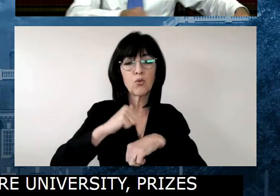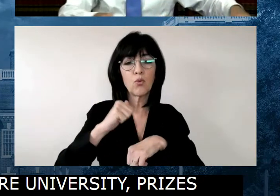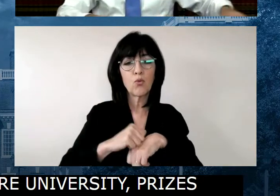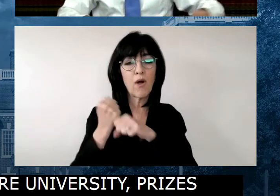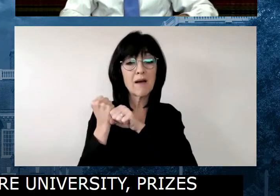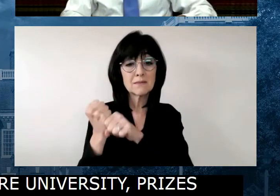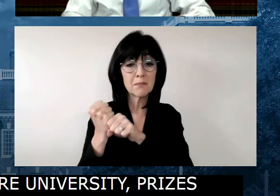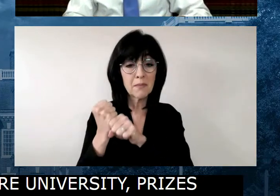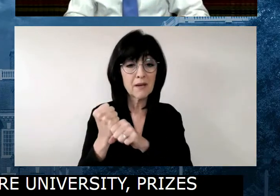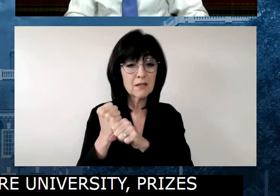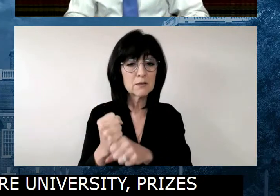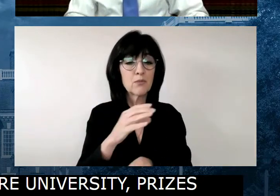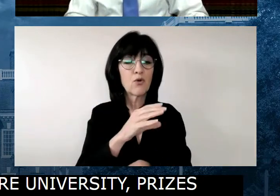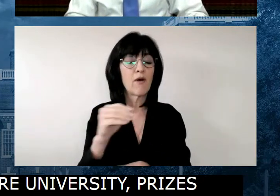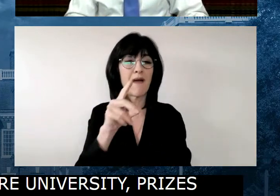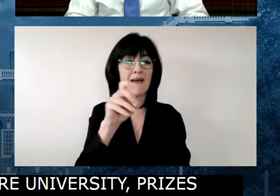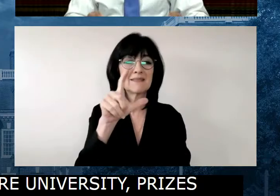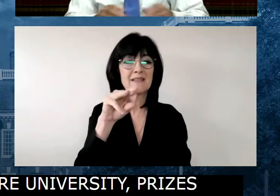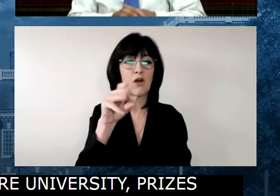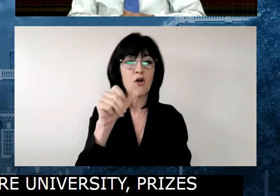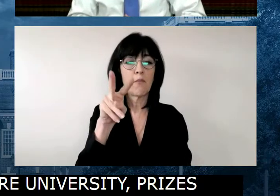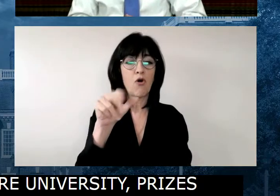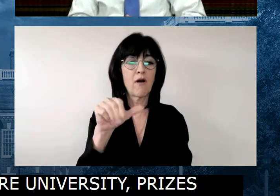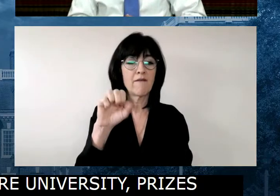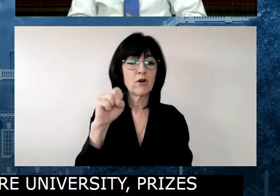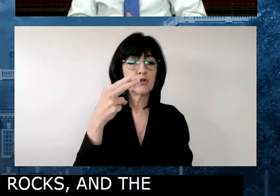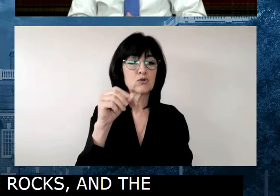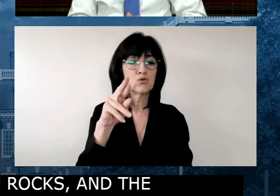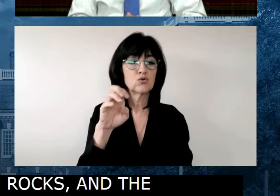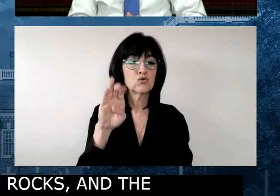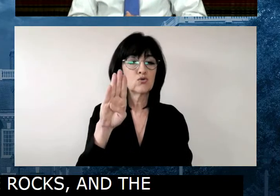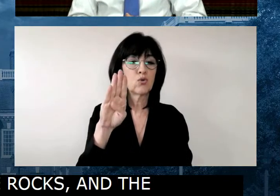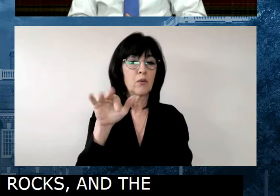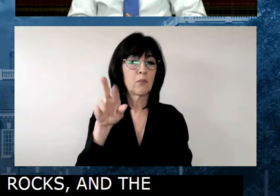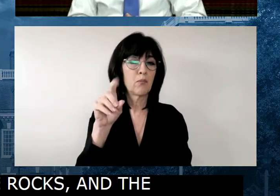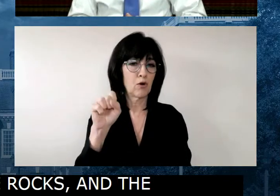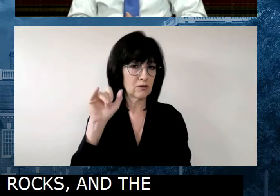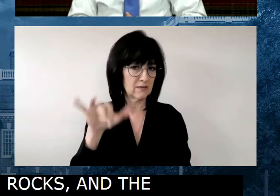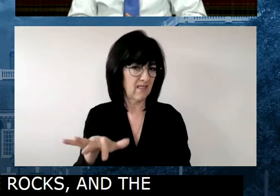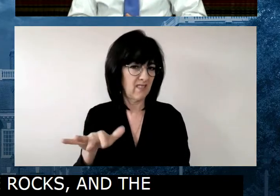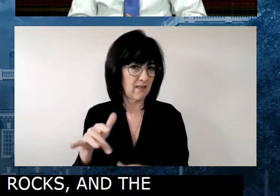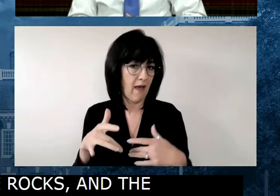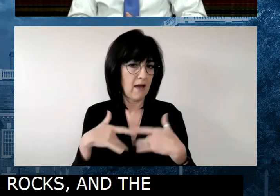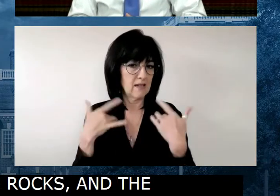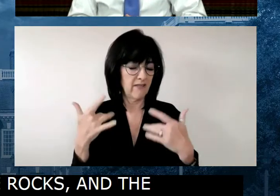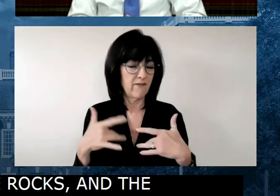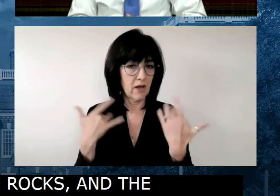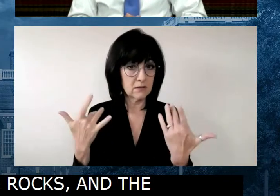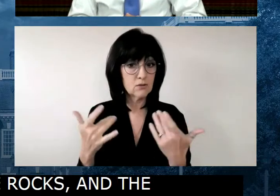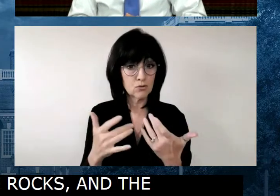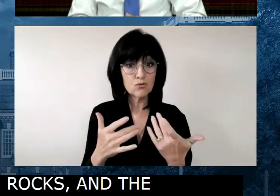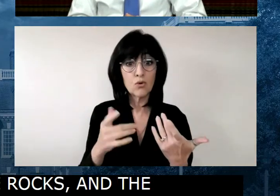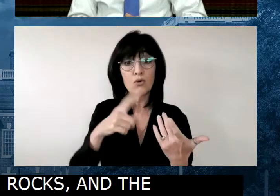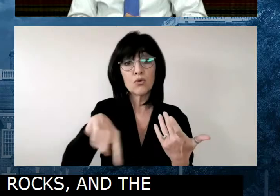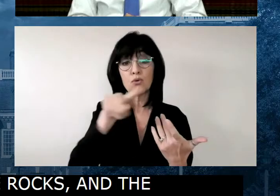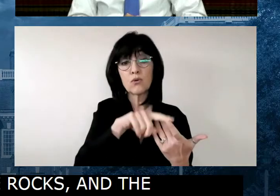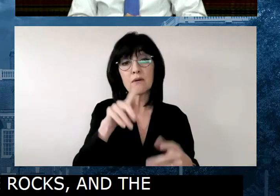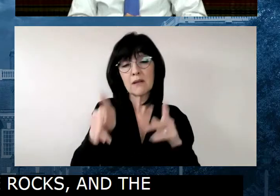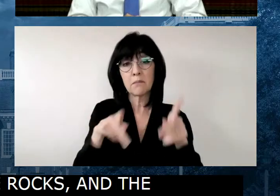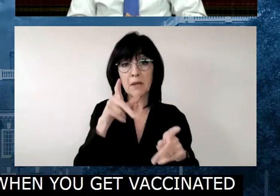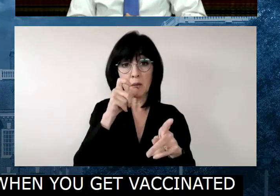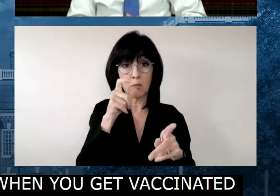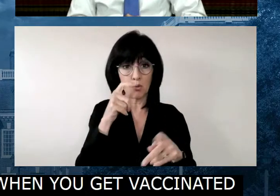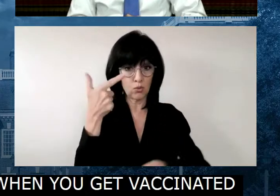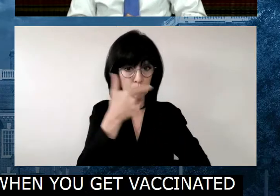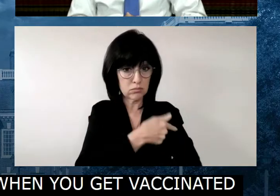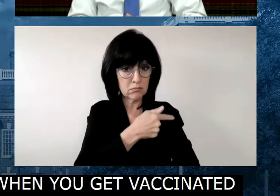get vaccinated, Delaware wins, everybody wins, and everyone who has been vaccinated will be eligible for,